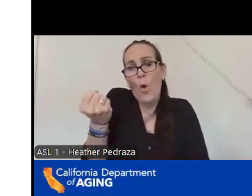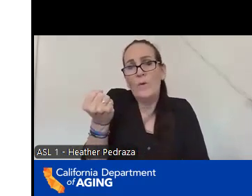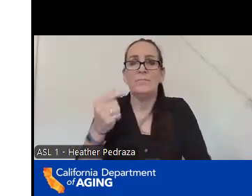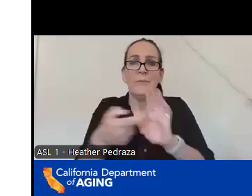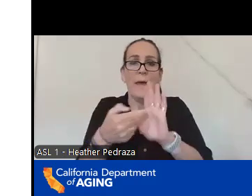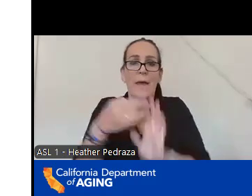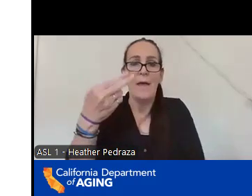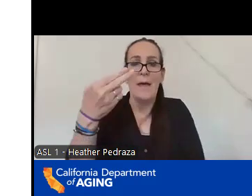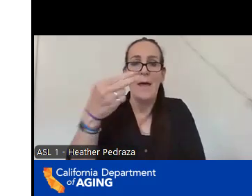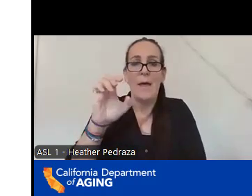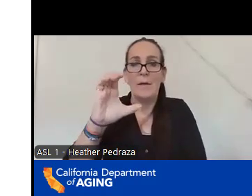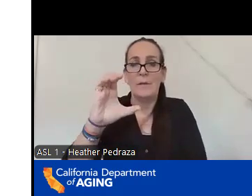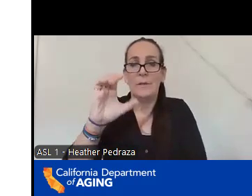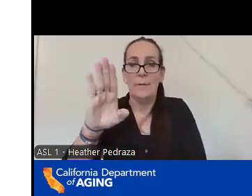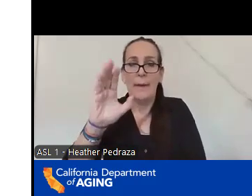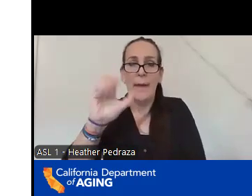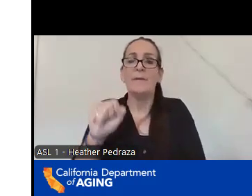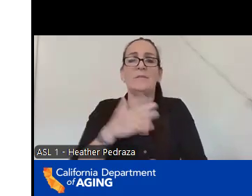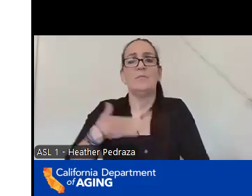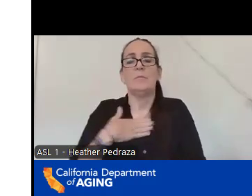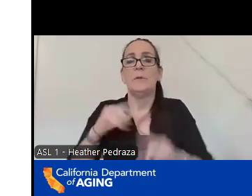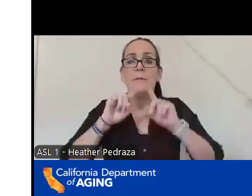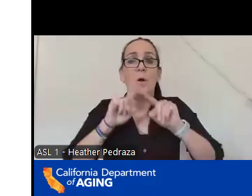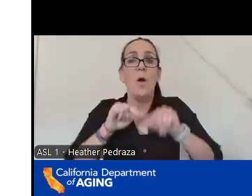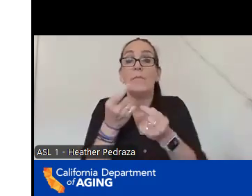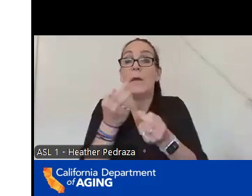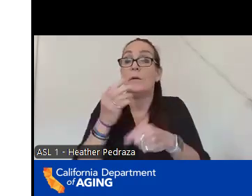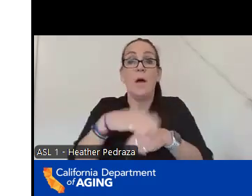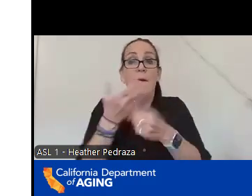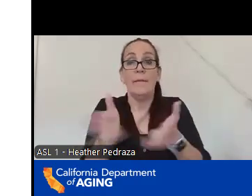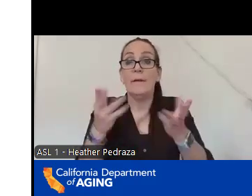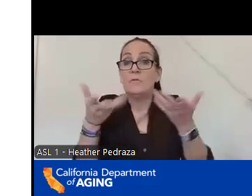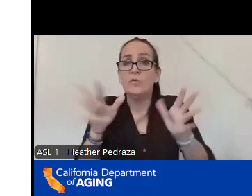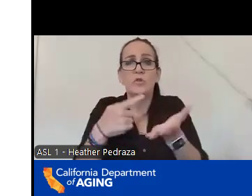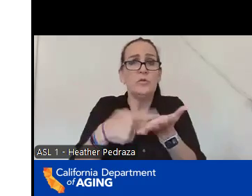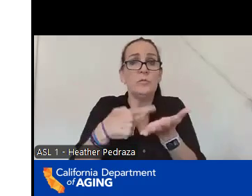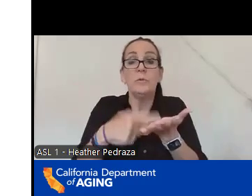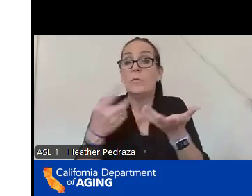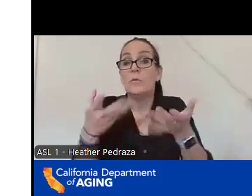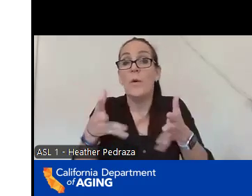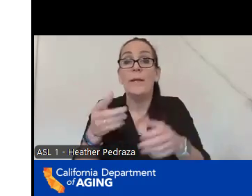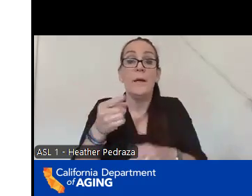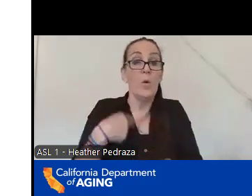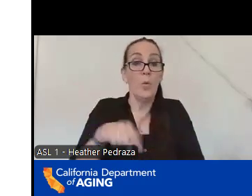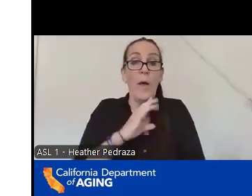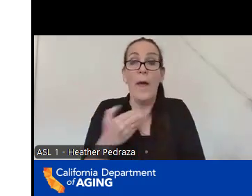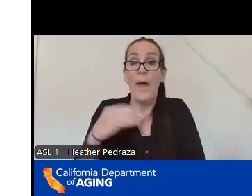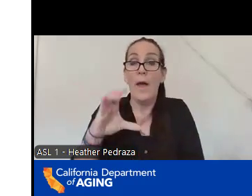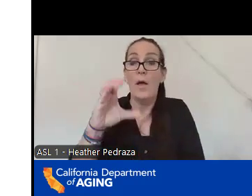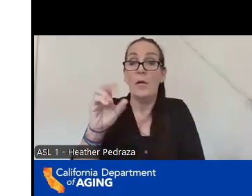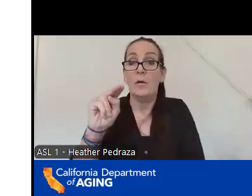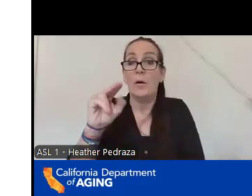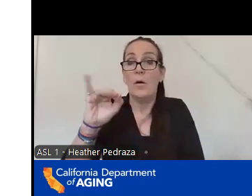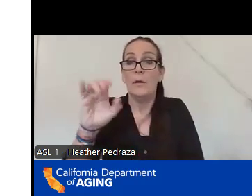comments to what we've covered already, or anything else. So we have Connie Arnold. Connie, I'm going to unmute your